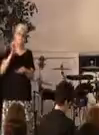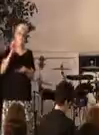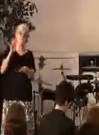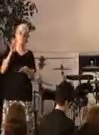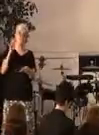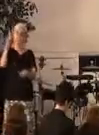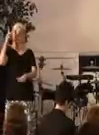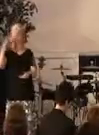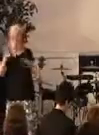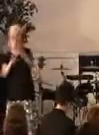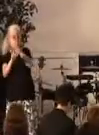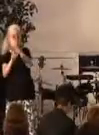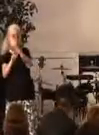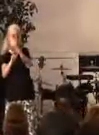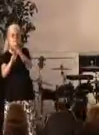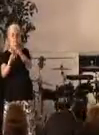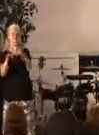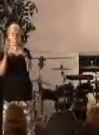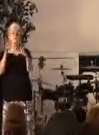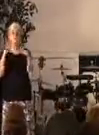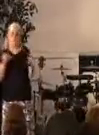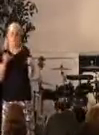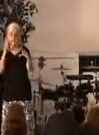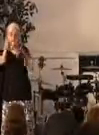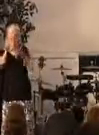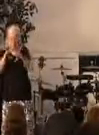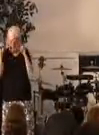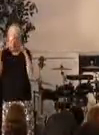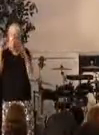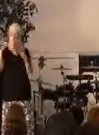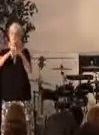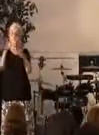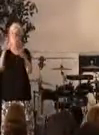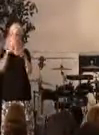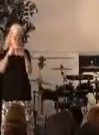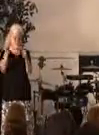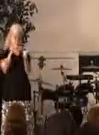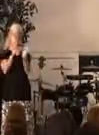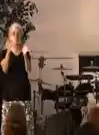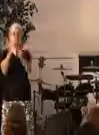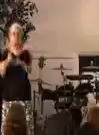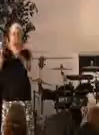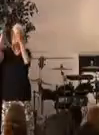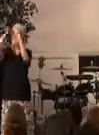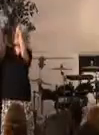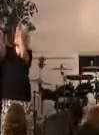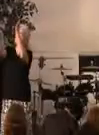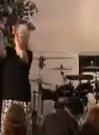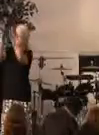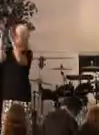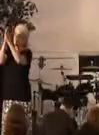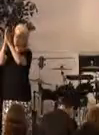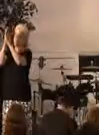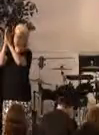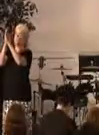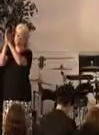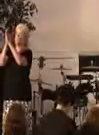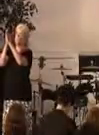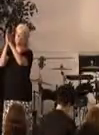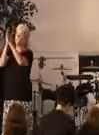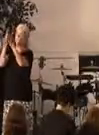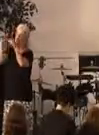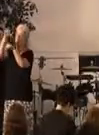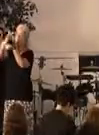prophetic way, receive it now in the name of Jesus. Father, I pray that